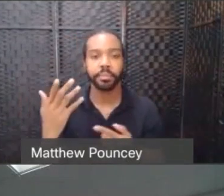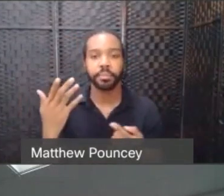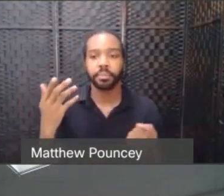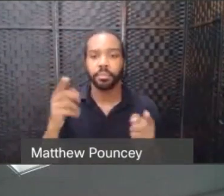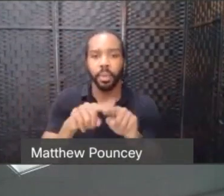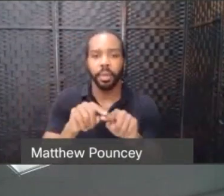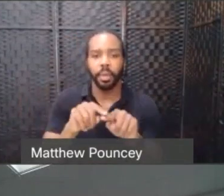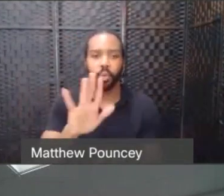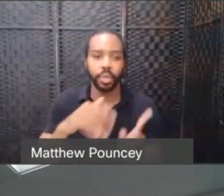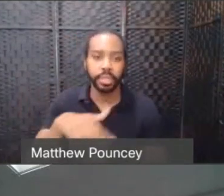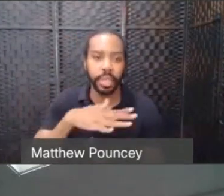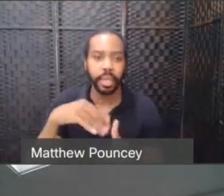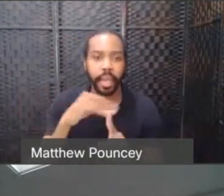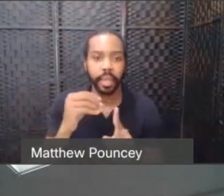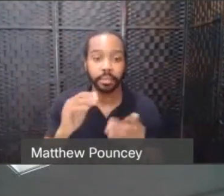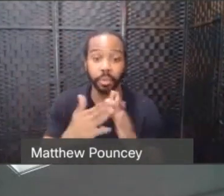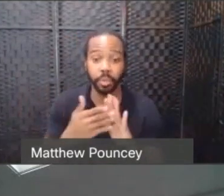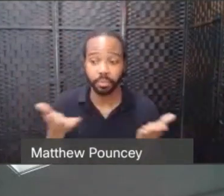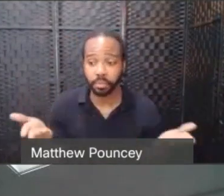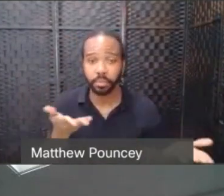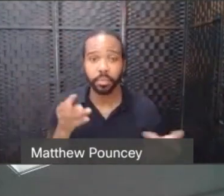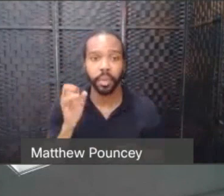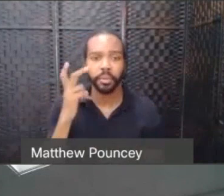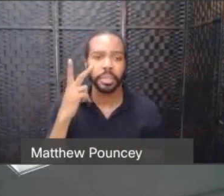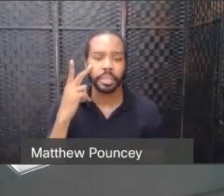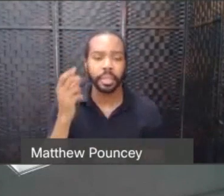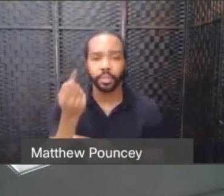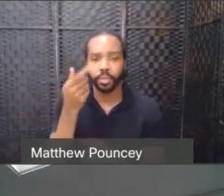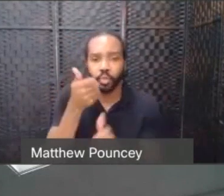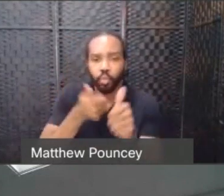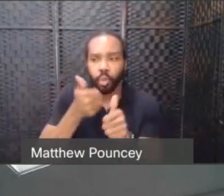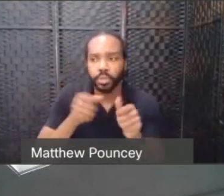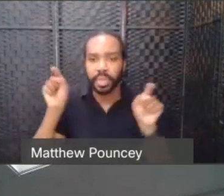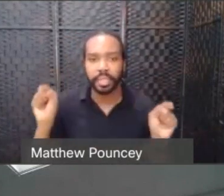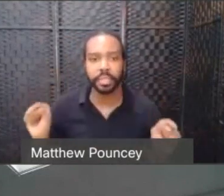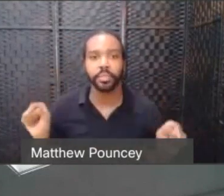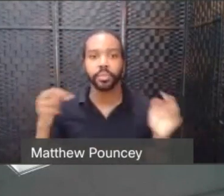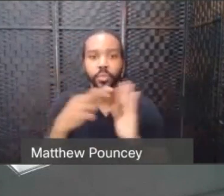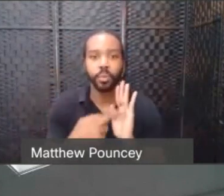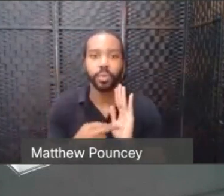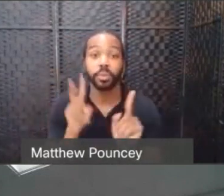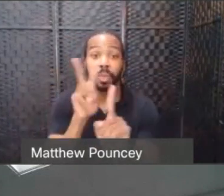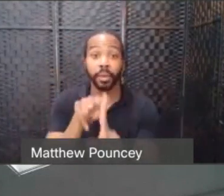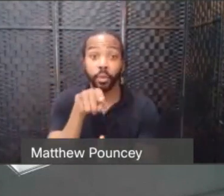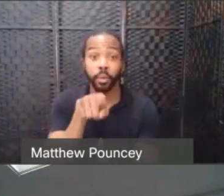your setting and the population you serve and understanding which regulations apply is really important.